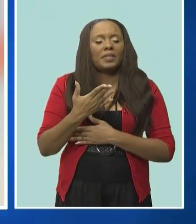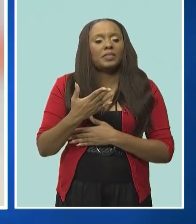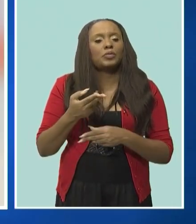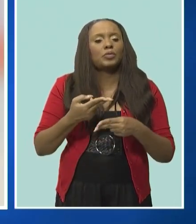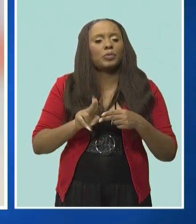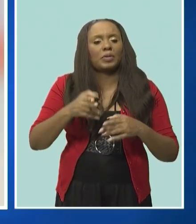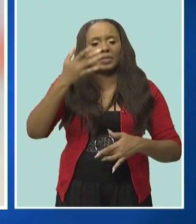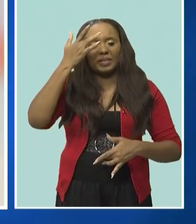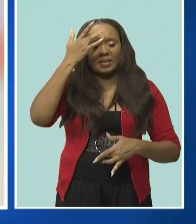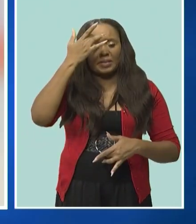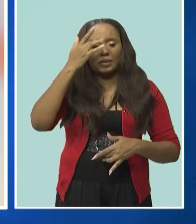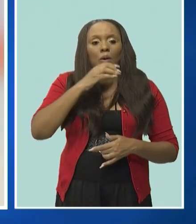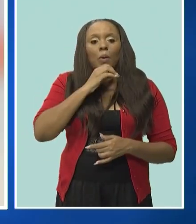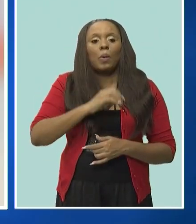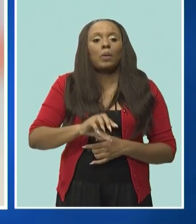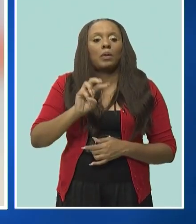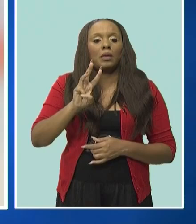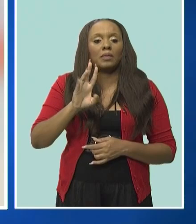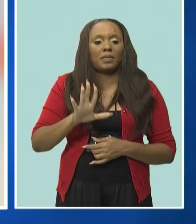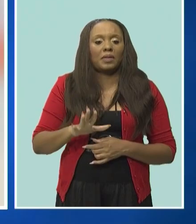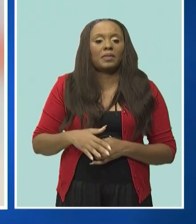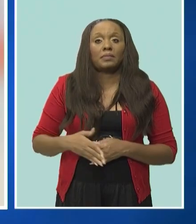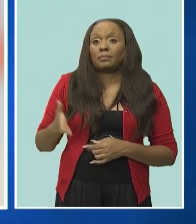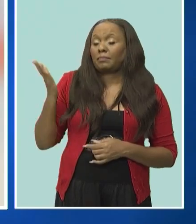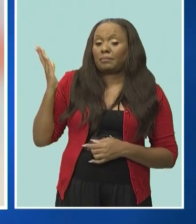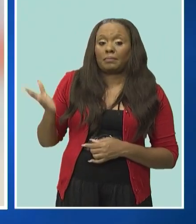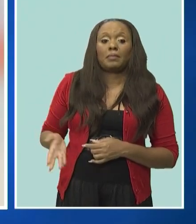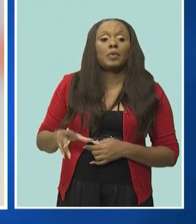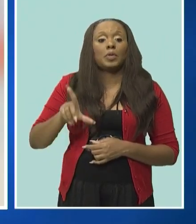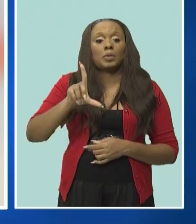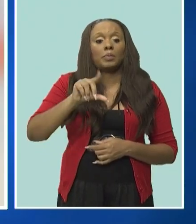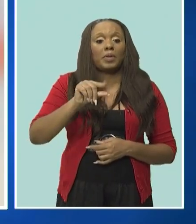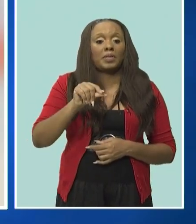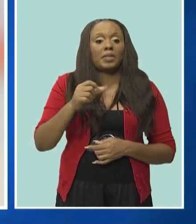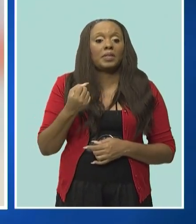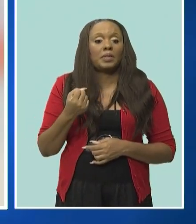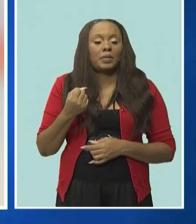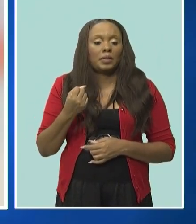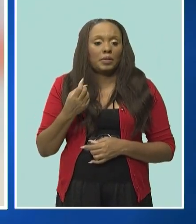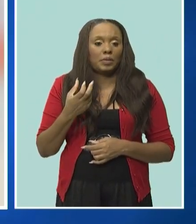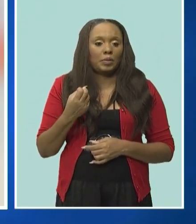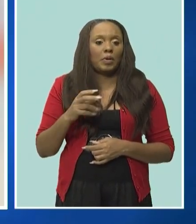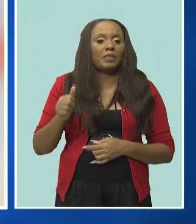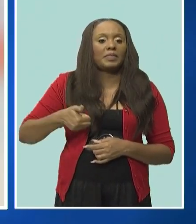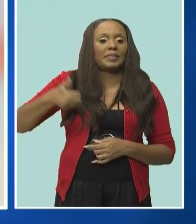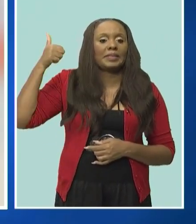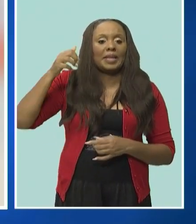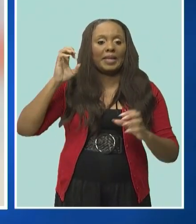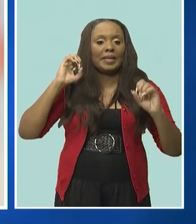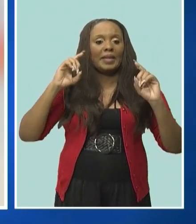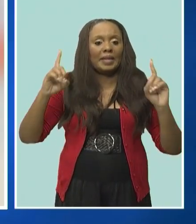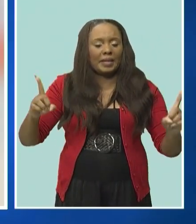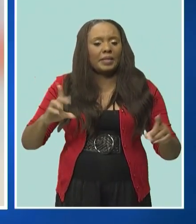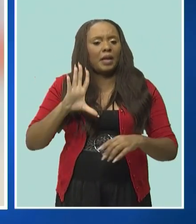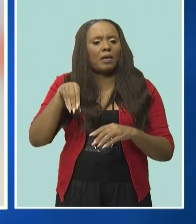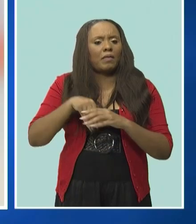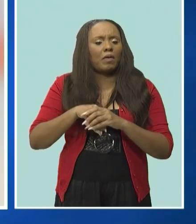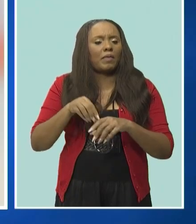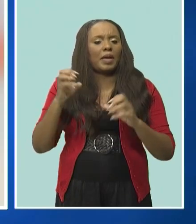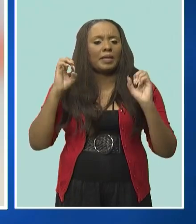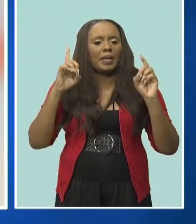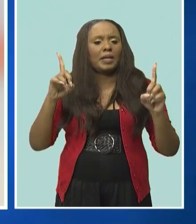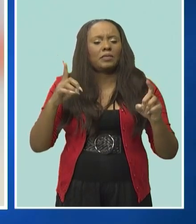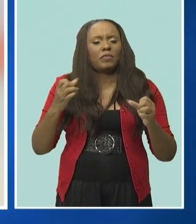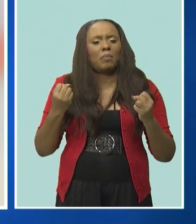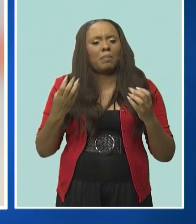65. Mr. King was appointed Education Chief in 2012 after serving in the Ministry of Education for a number of years. He